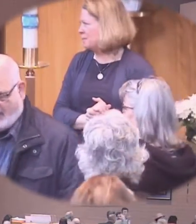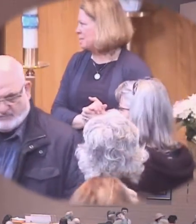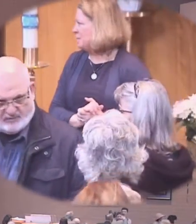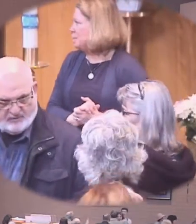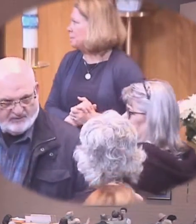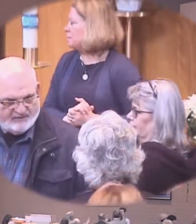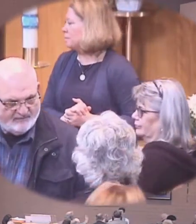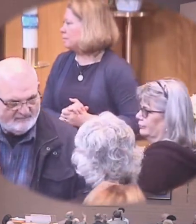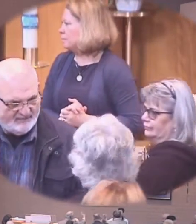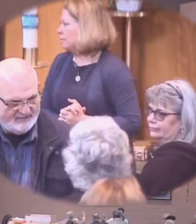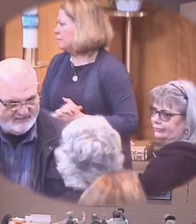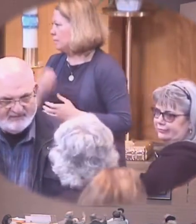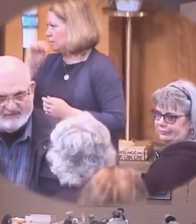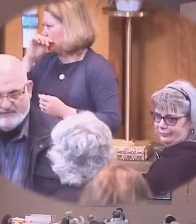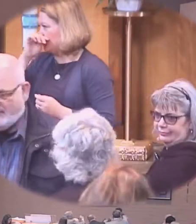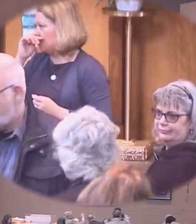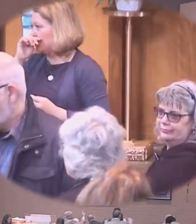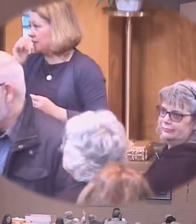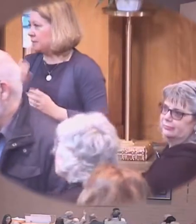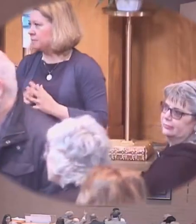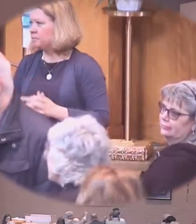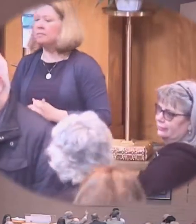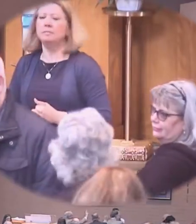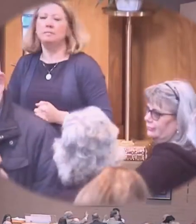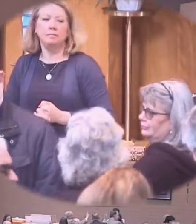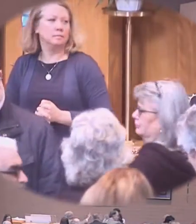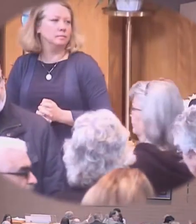Peace, thanks for your help.